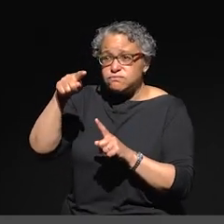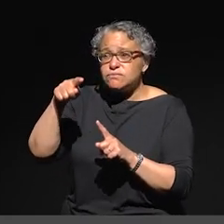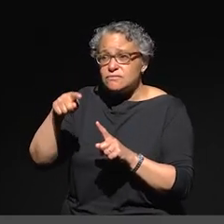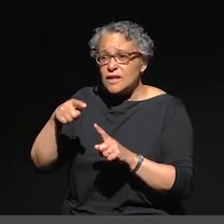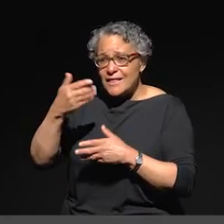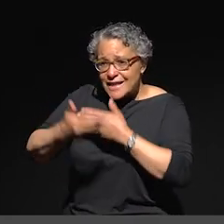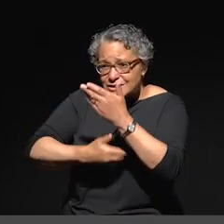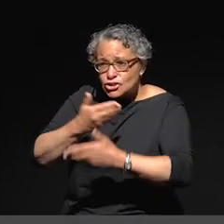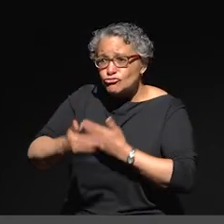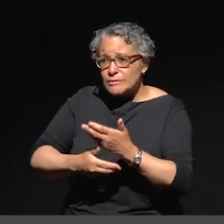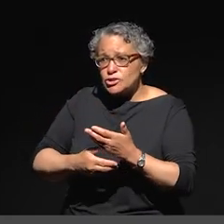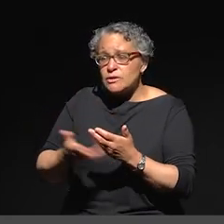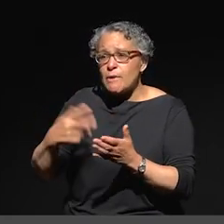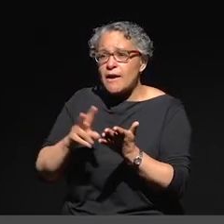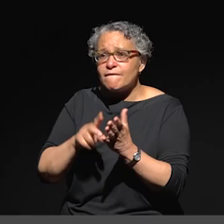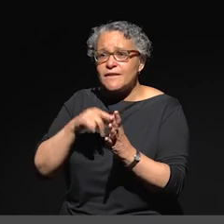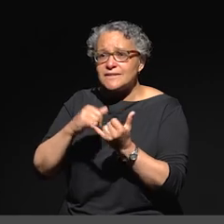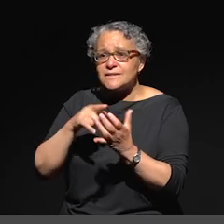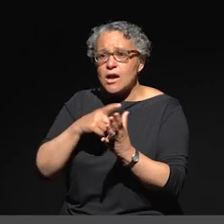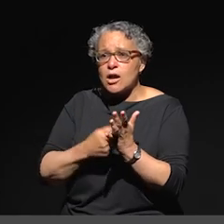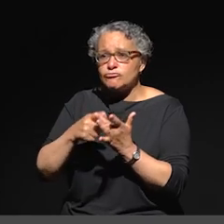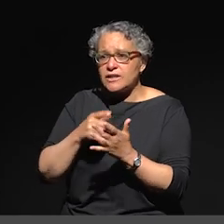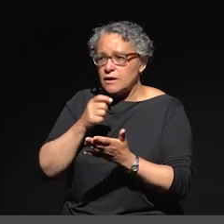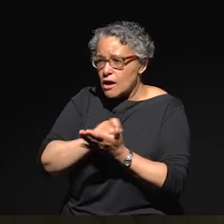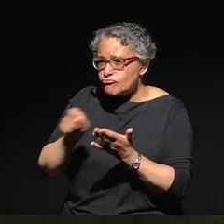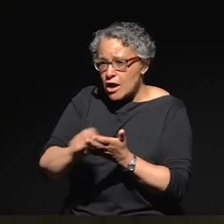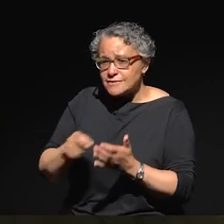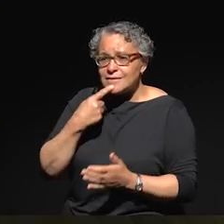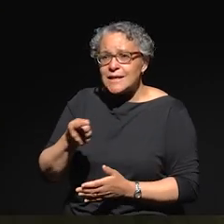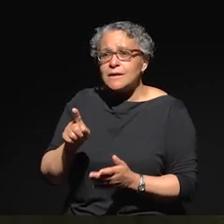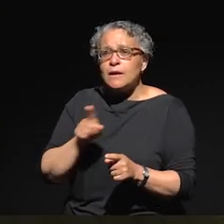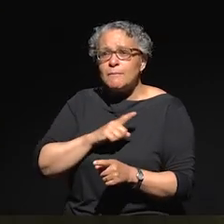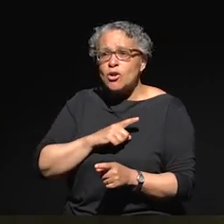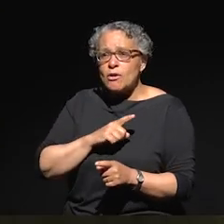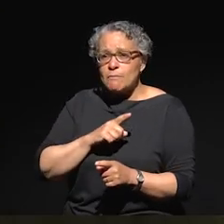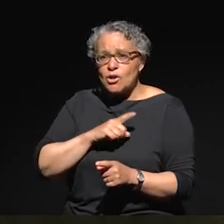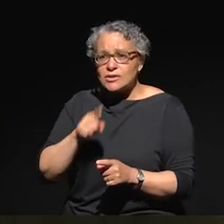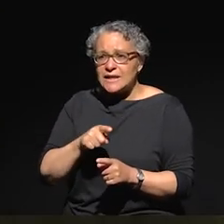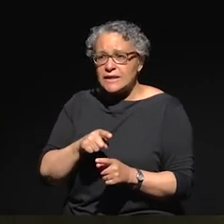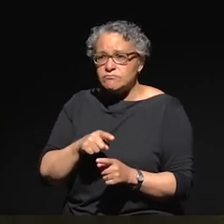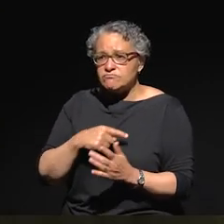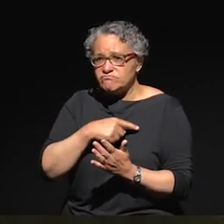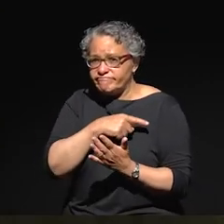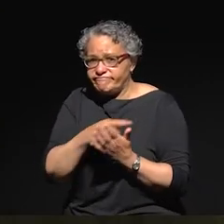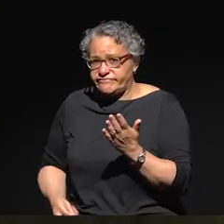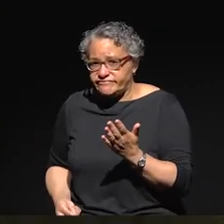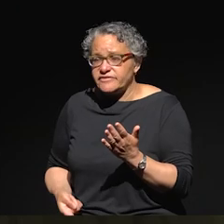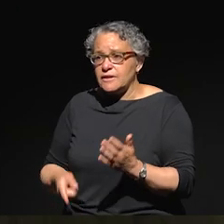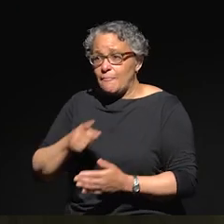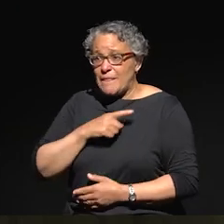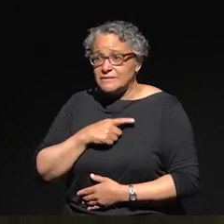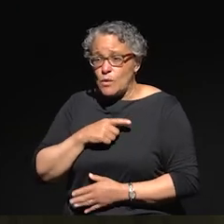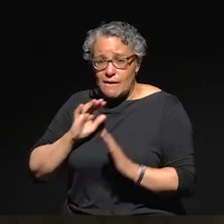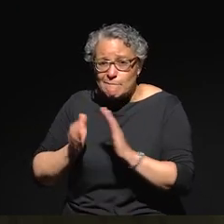generation later, says that it had to do with his promiscuousness, that he was burning his candle at both ends, and the stories